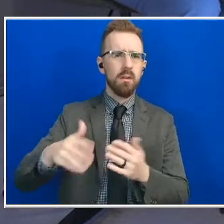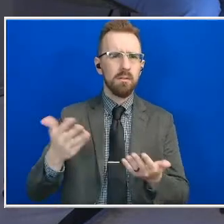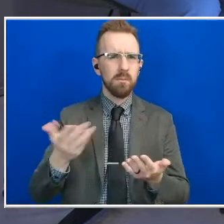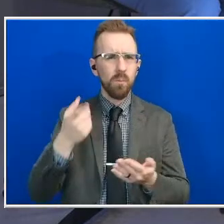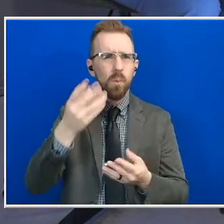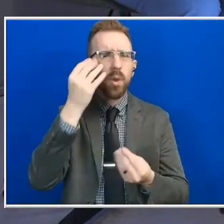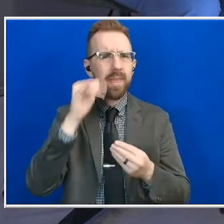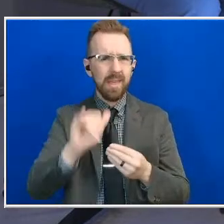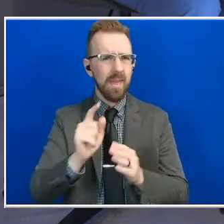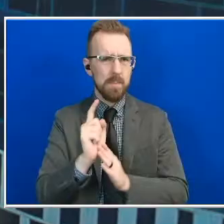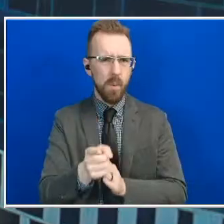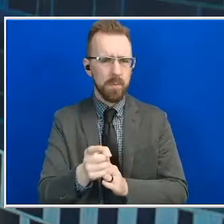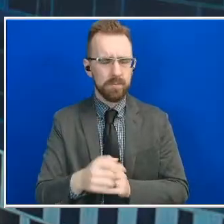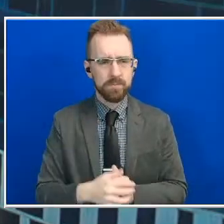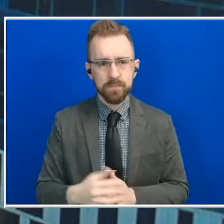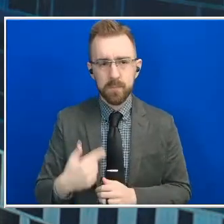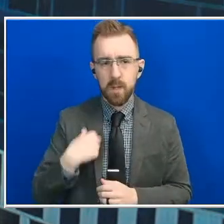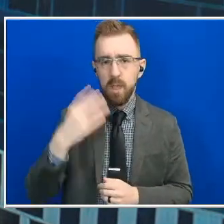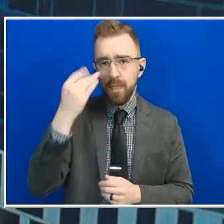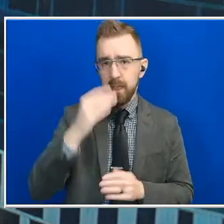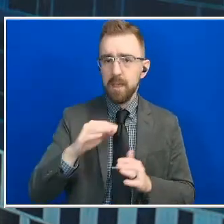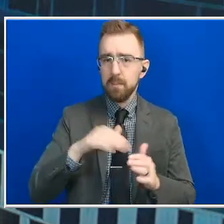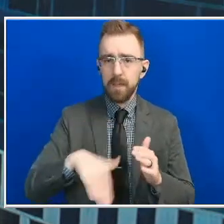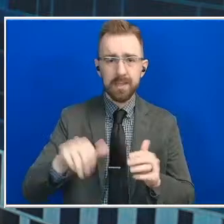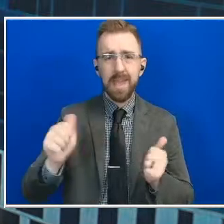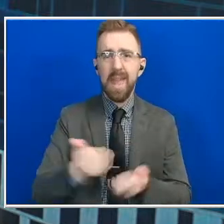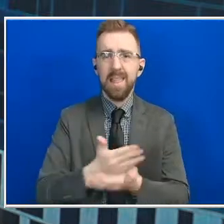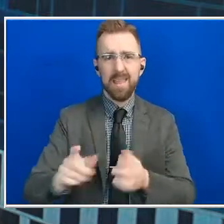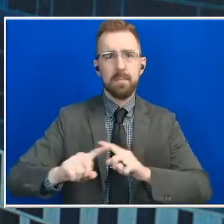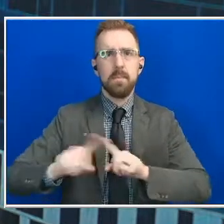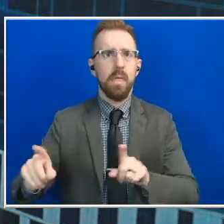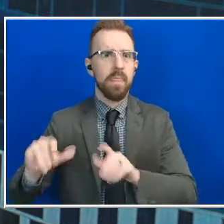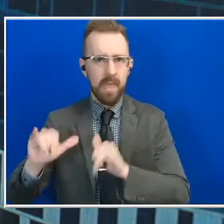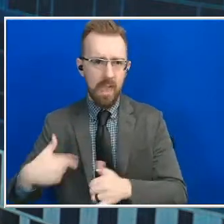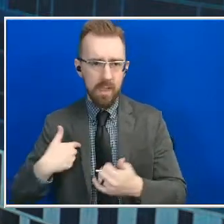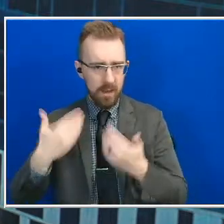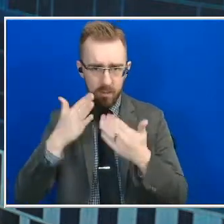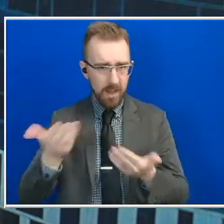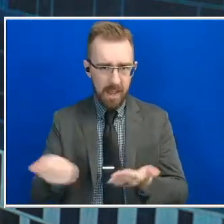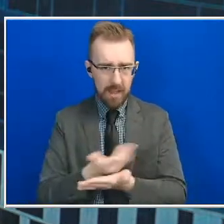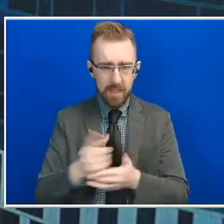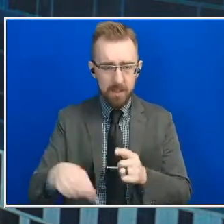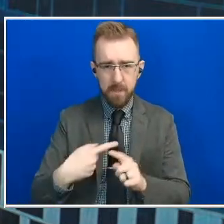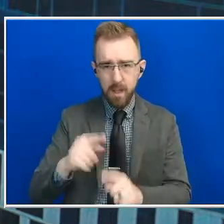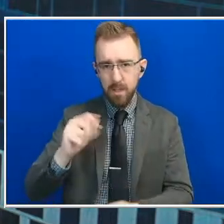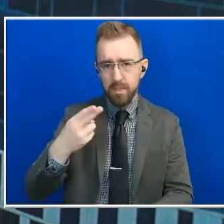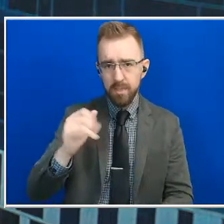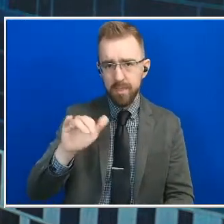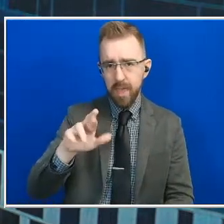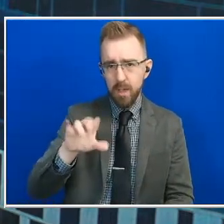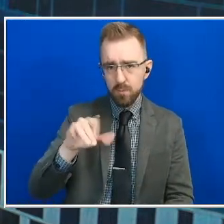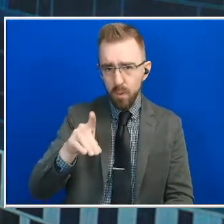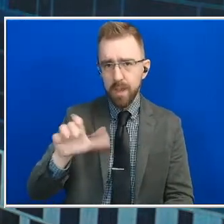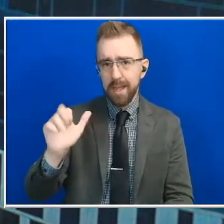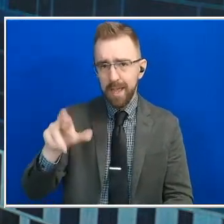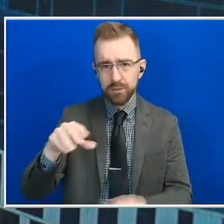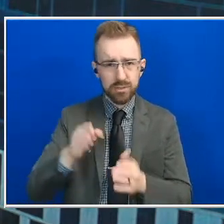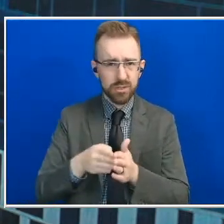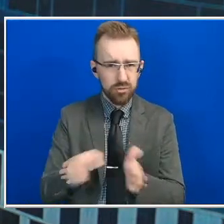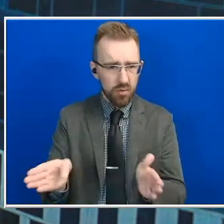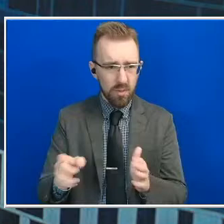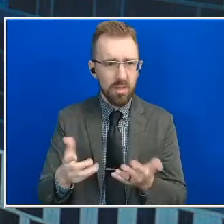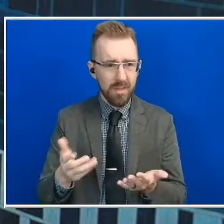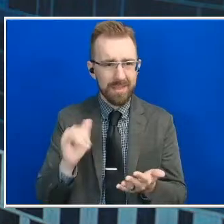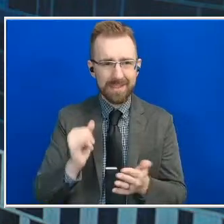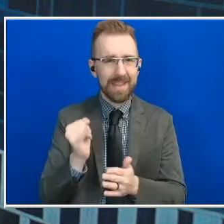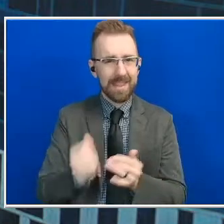was thinking it was basically anything but that, because I didn't know anything about thyroid cancer in general, and that's the last thing that your mind wants